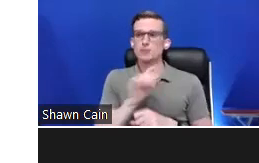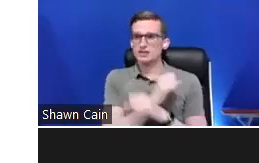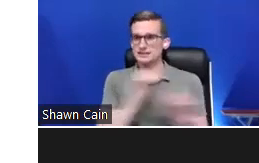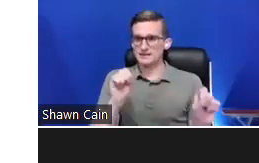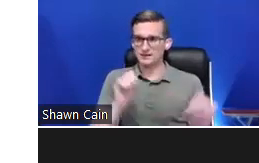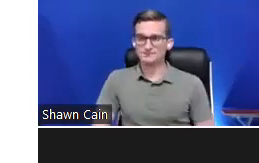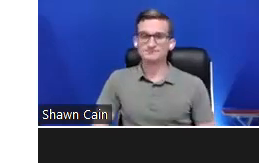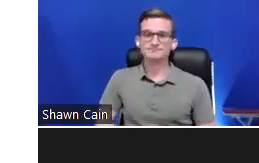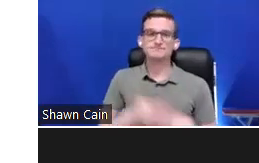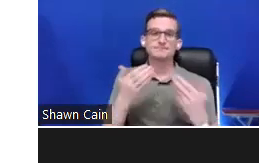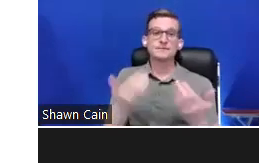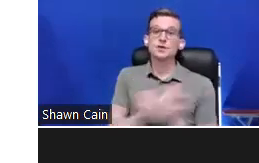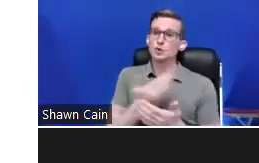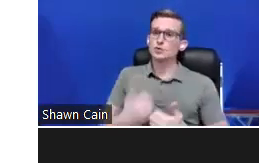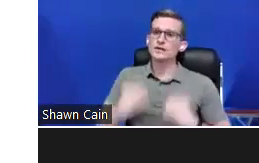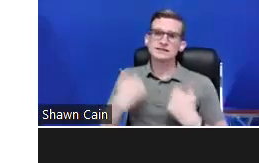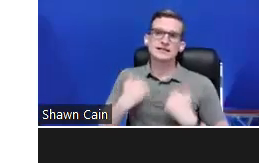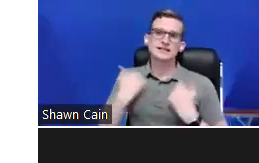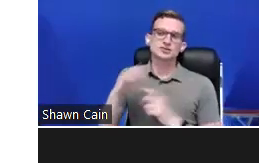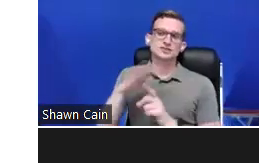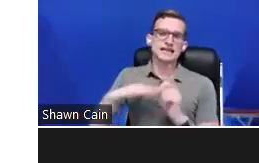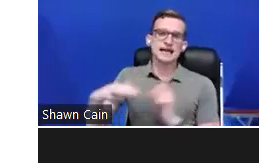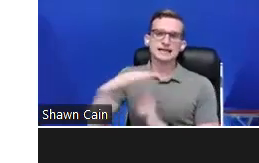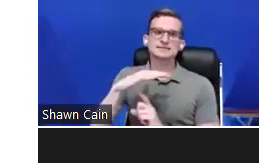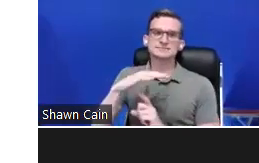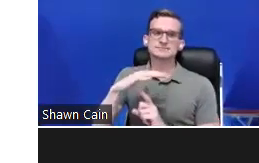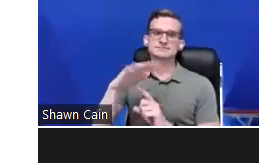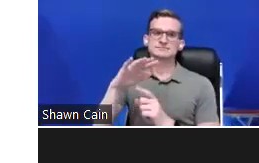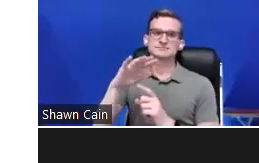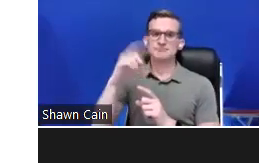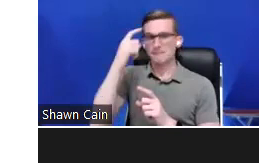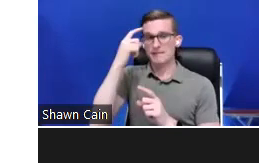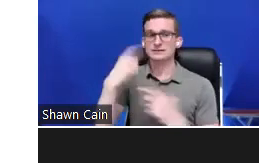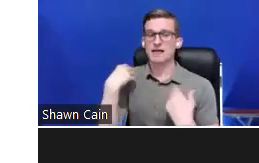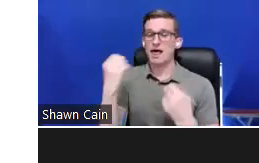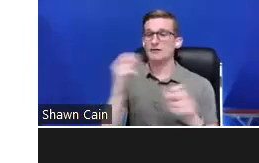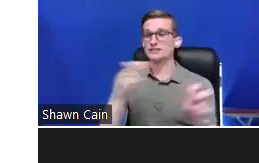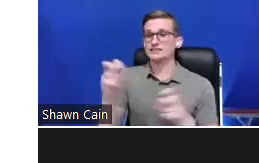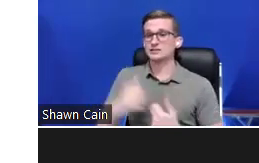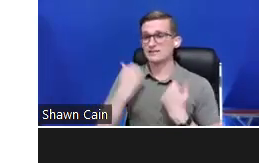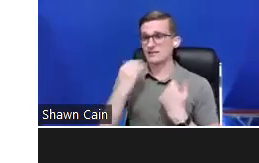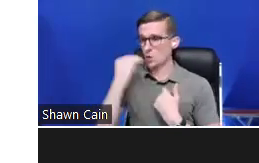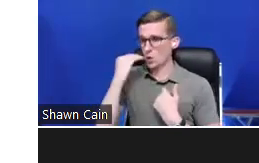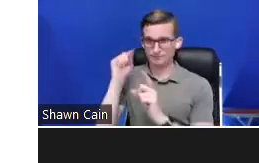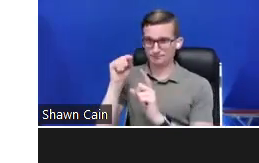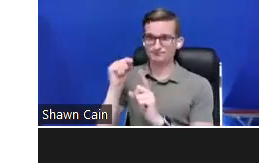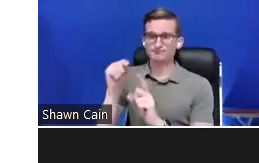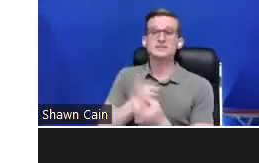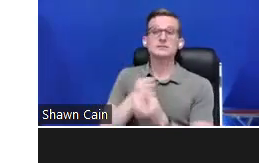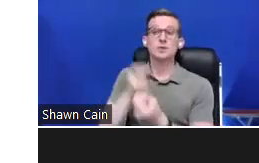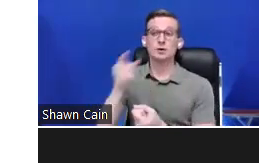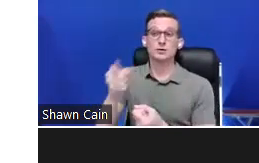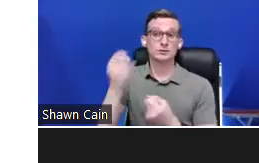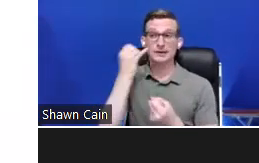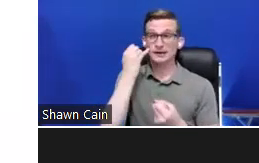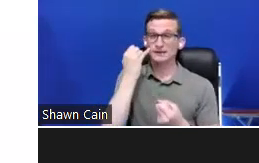new residential setting that is designed to support you when you're no longer needing a hospital level of care, but need help with your daily